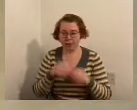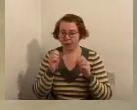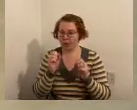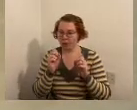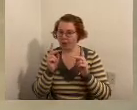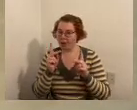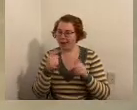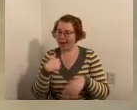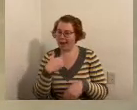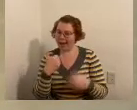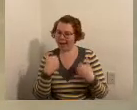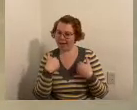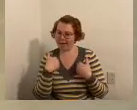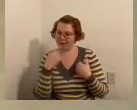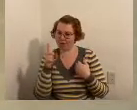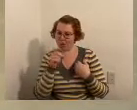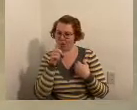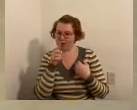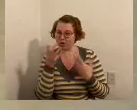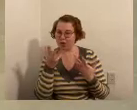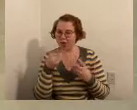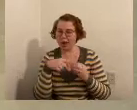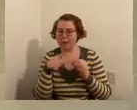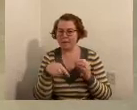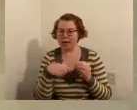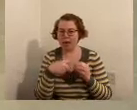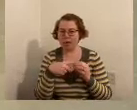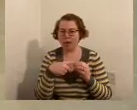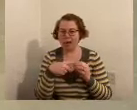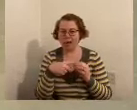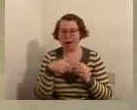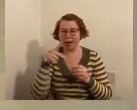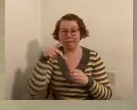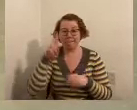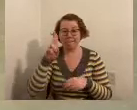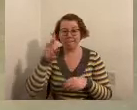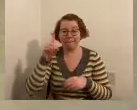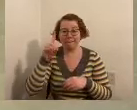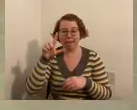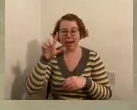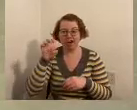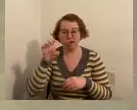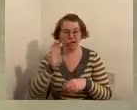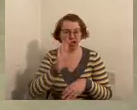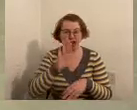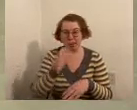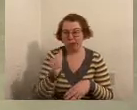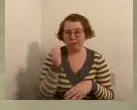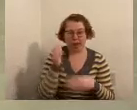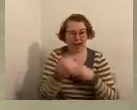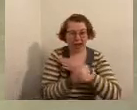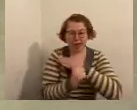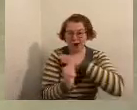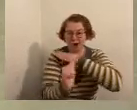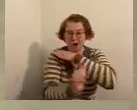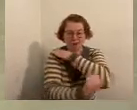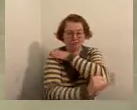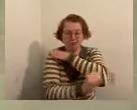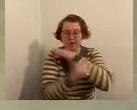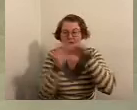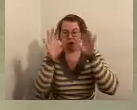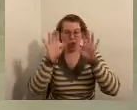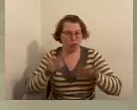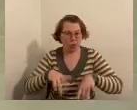Okay, I have a question. What about a puddle in your backyard? What about a rain